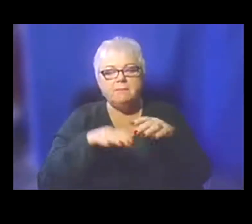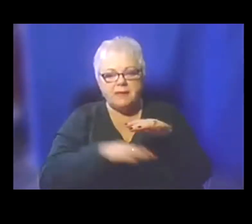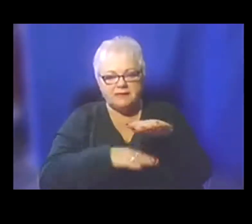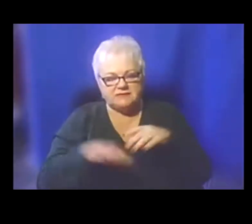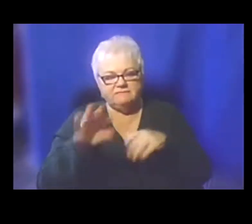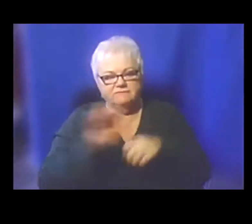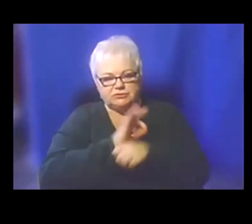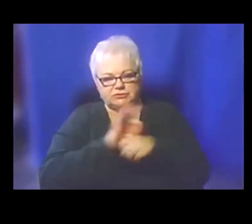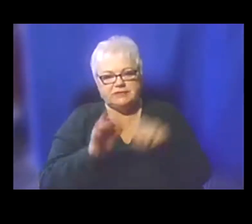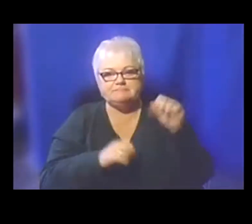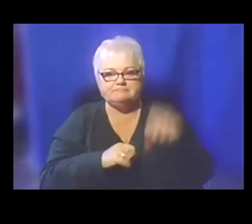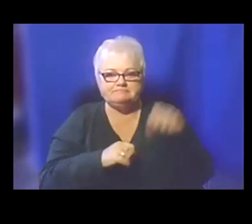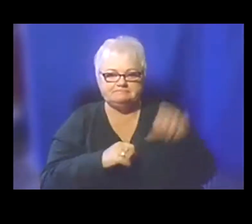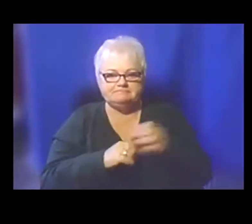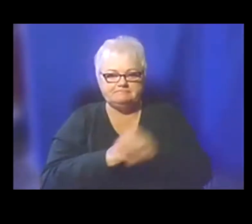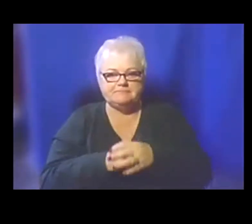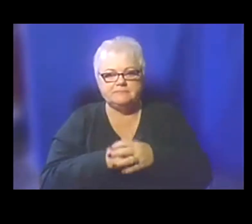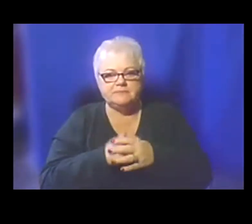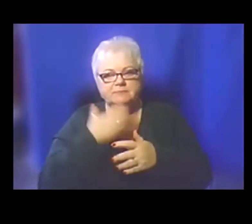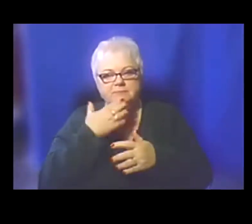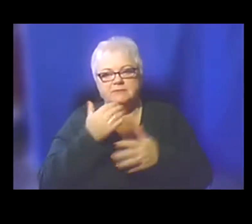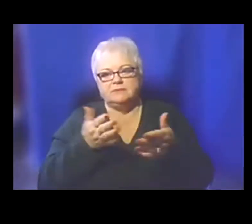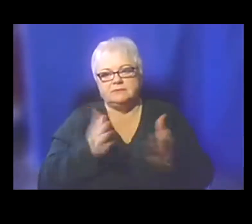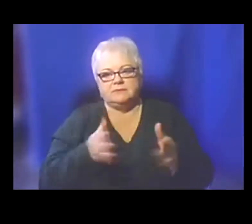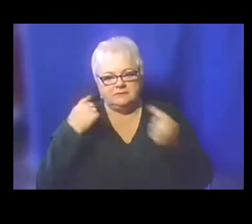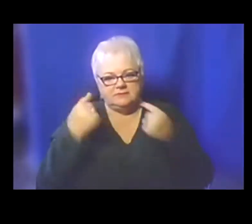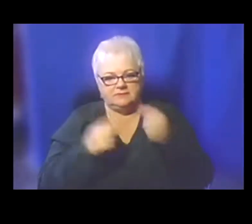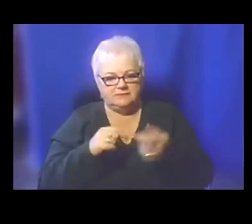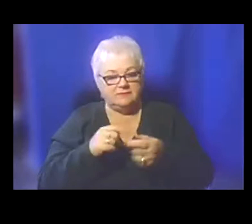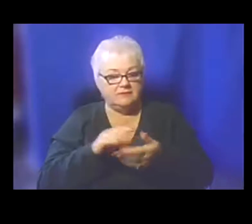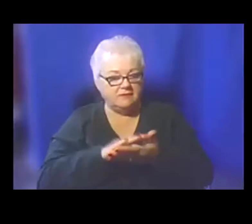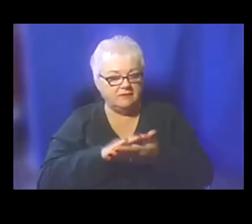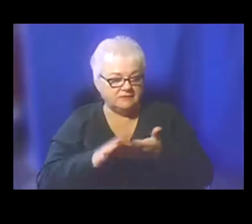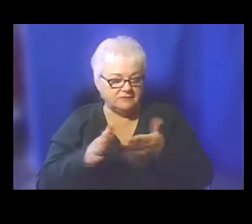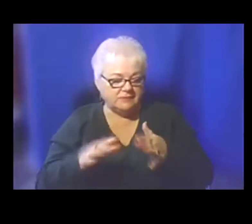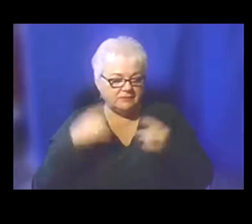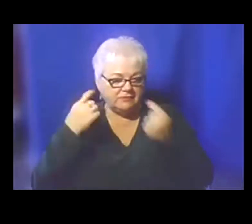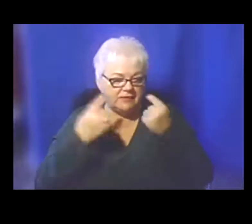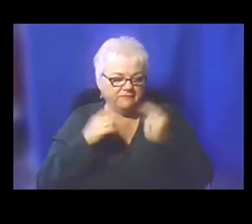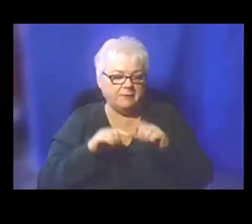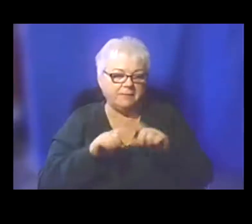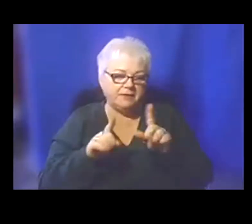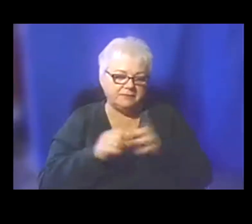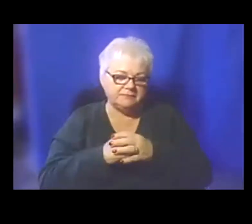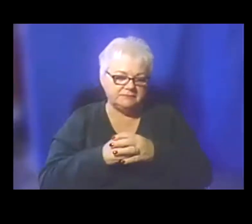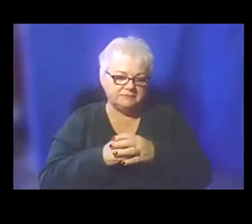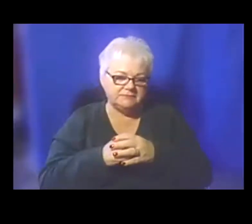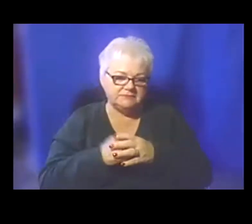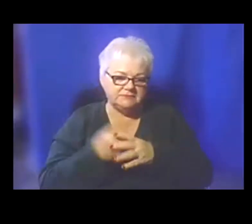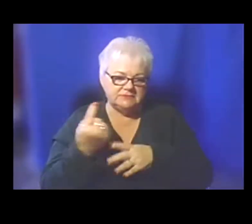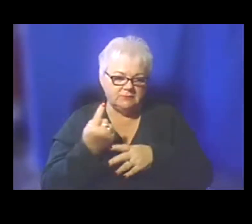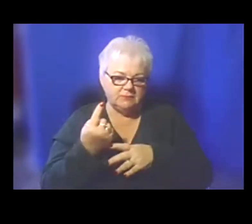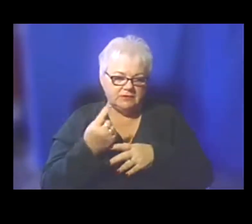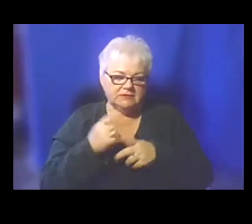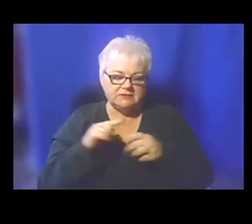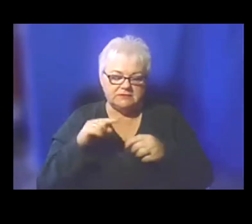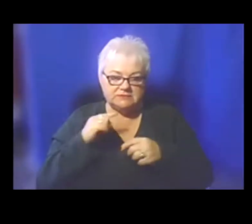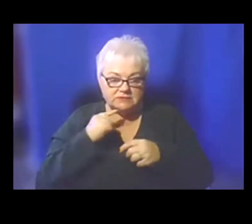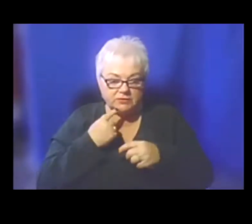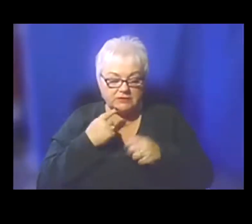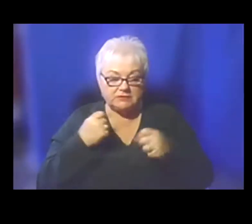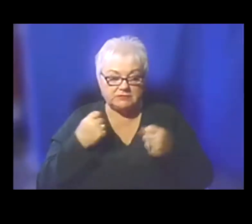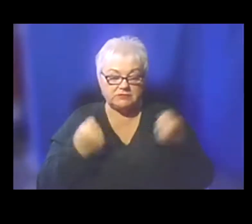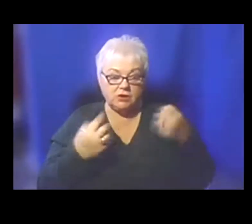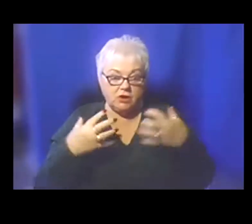absolutely. So it's not the best way to think, not the nicest way to think of this, but again, if someone is in a serious car accident